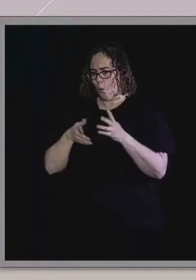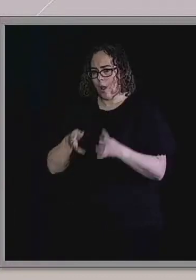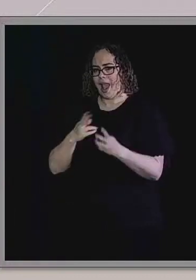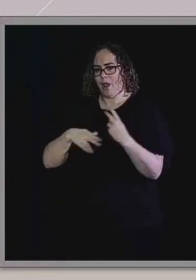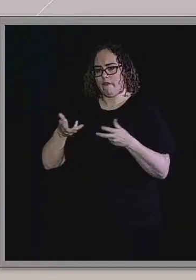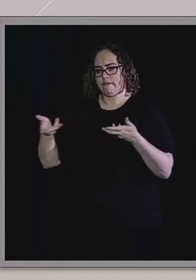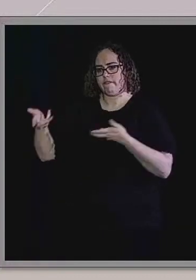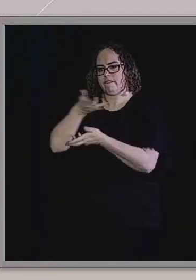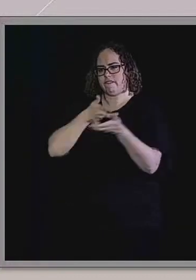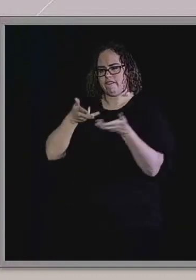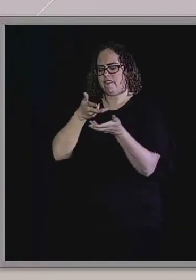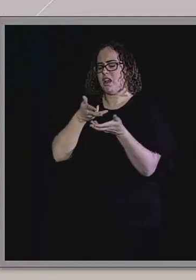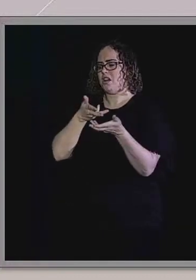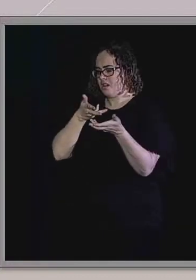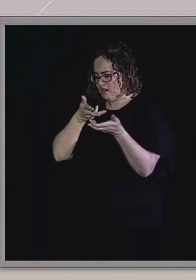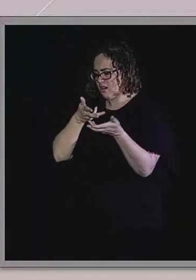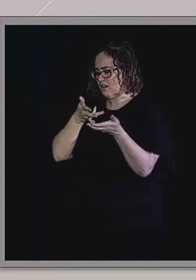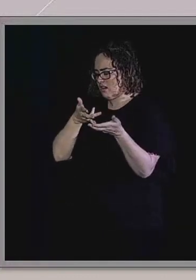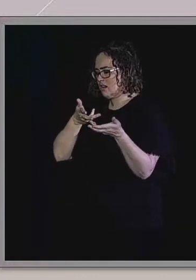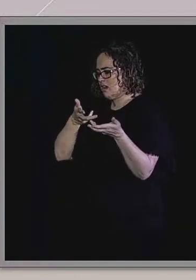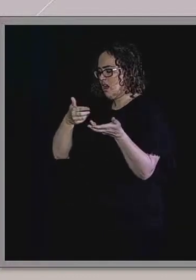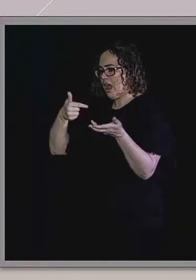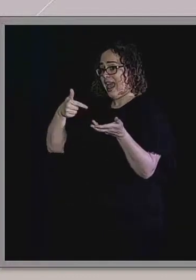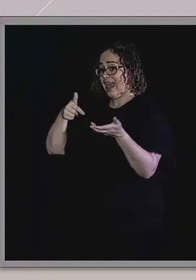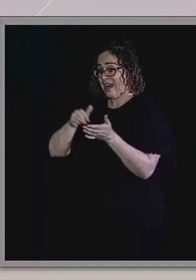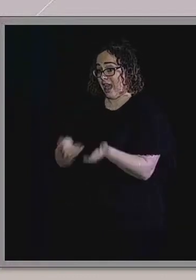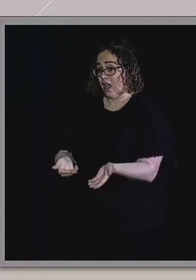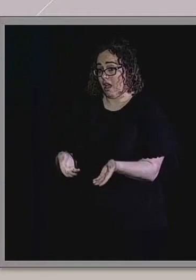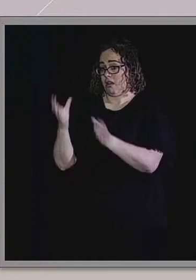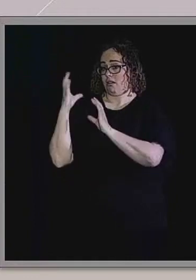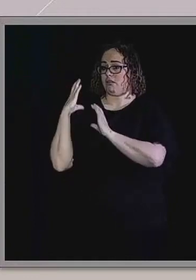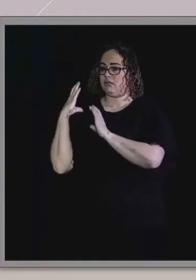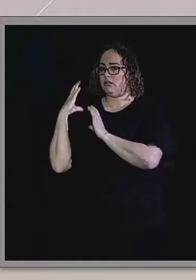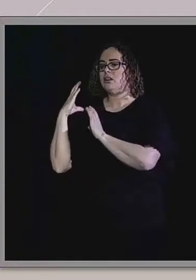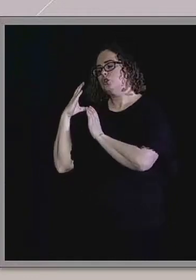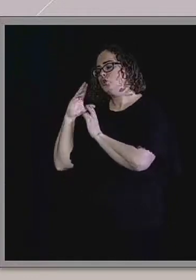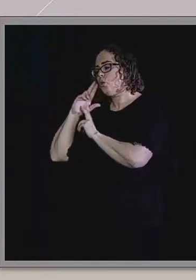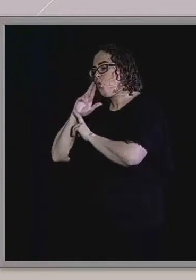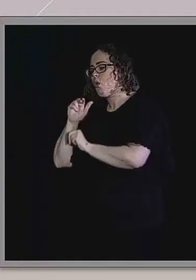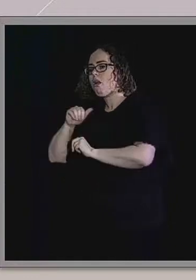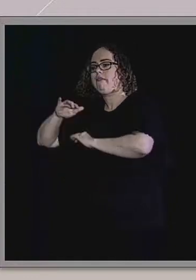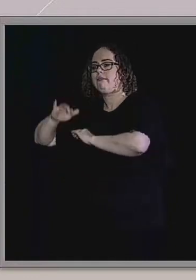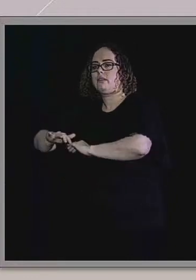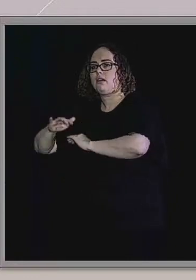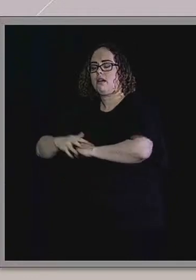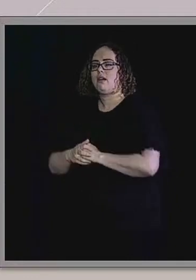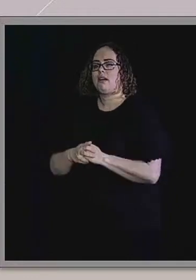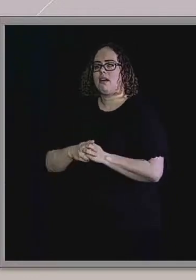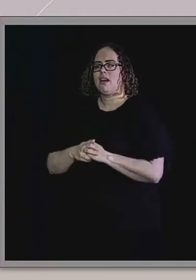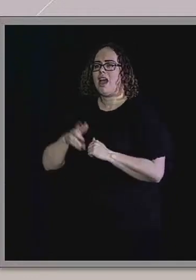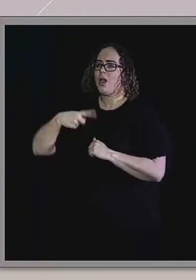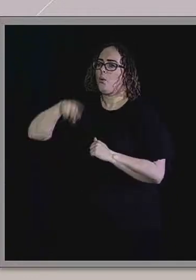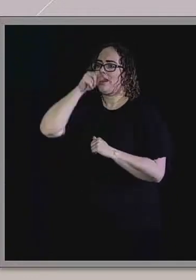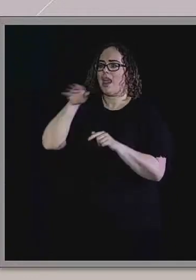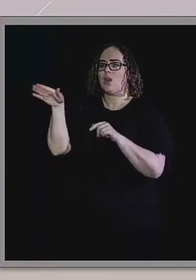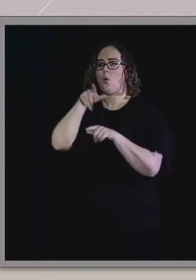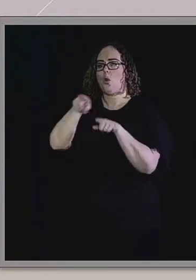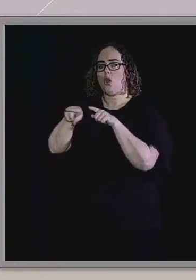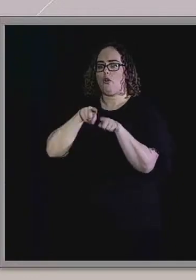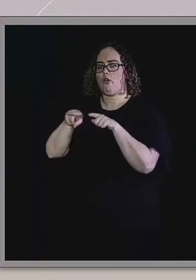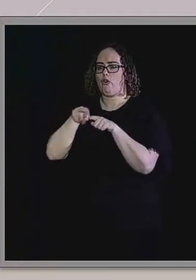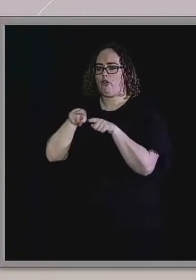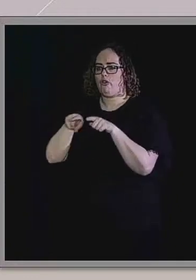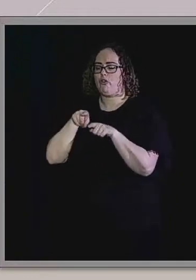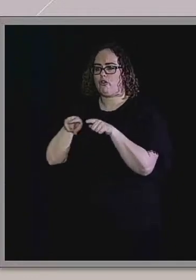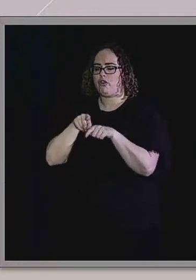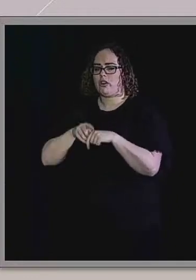land that I've also been inherited to look after for the next generation. And I think we can all learn from that. We're kind of going through what